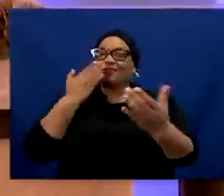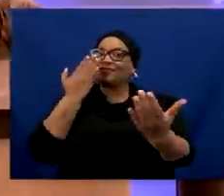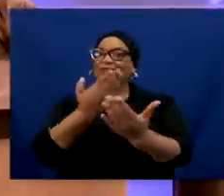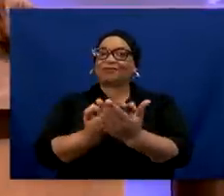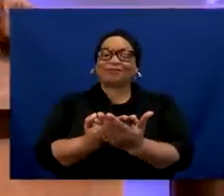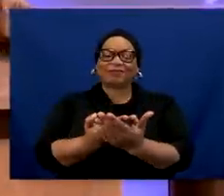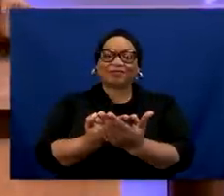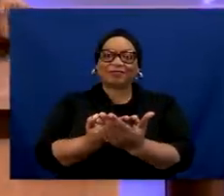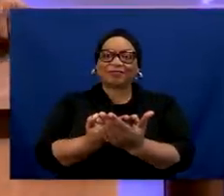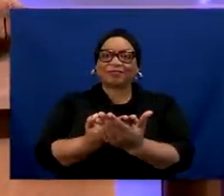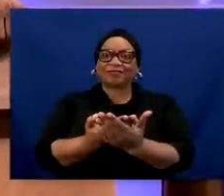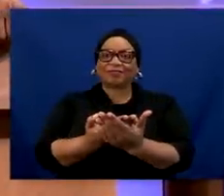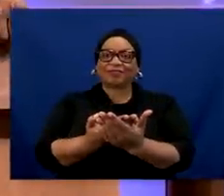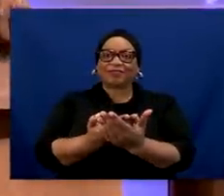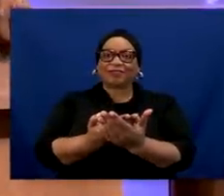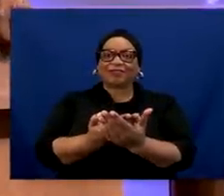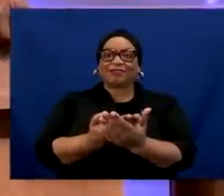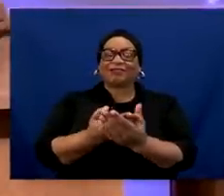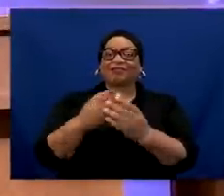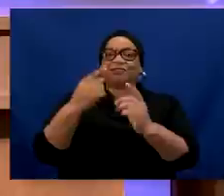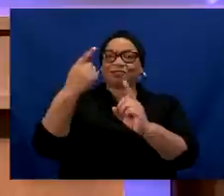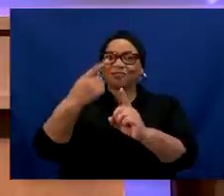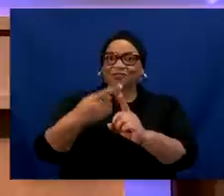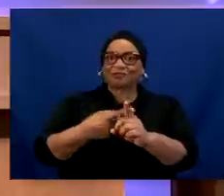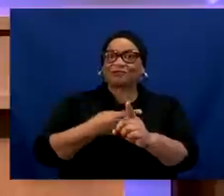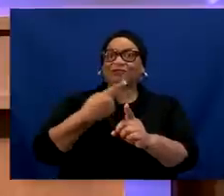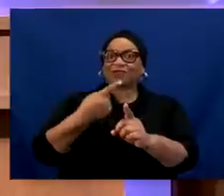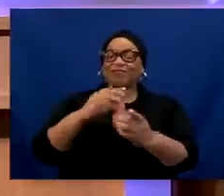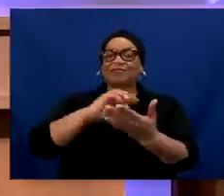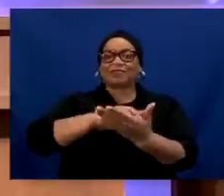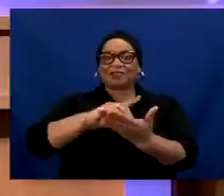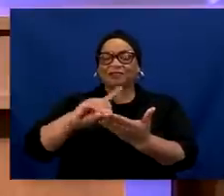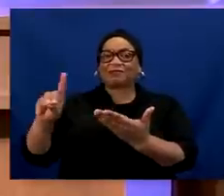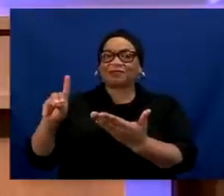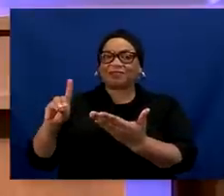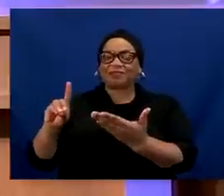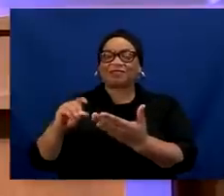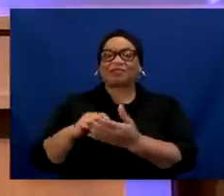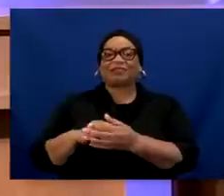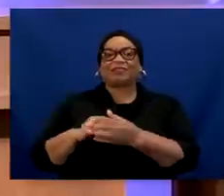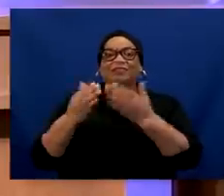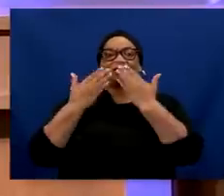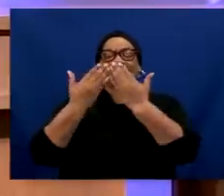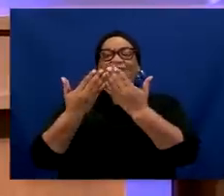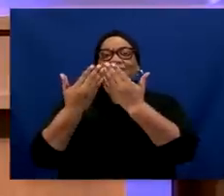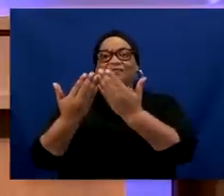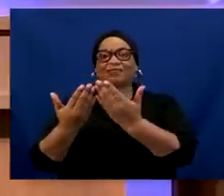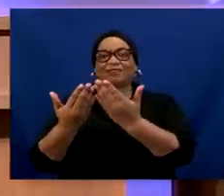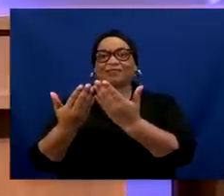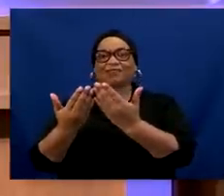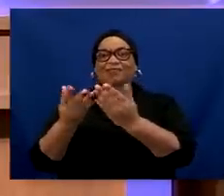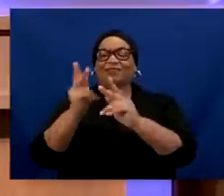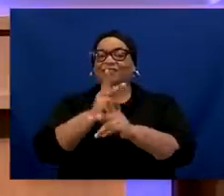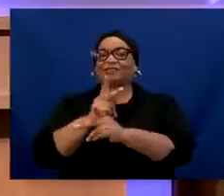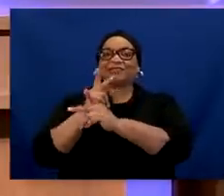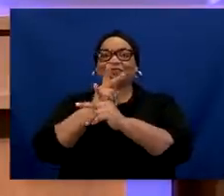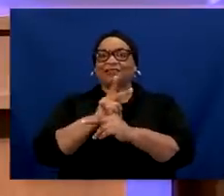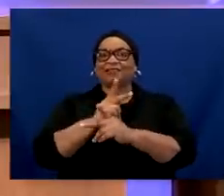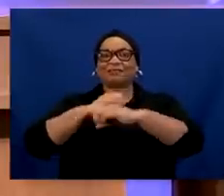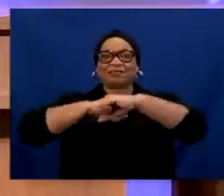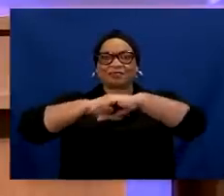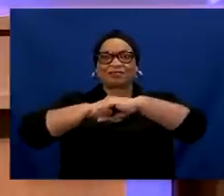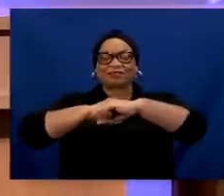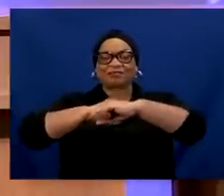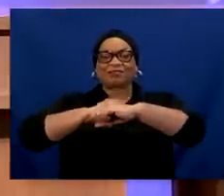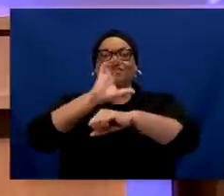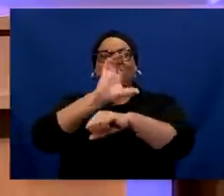We've done so well over these several weeks that we've been together. I'm so grateful that God has kept us safe as a church